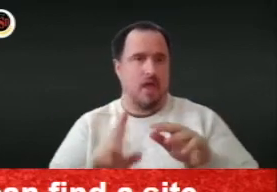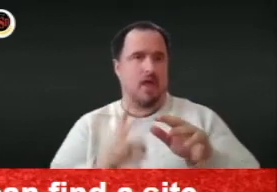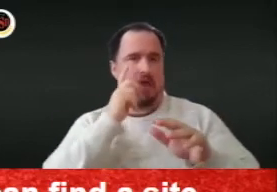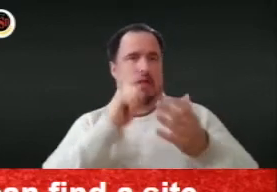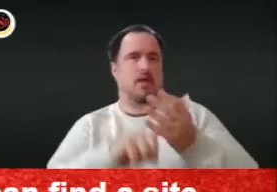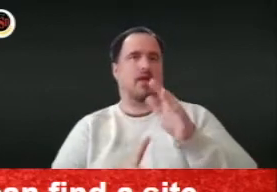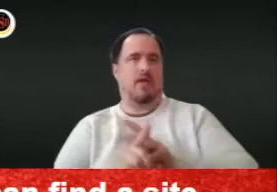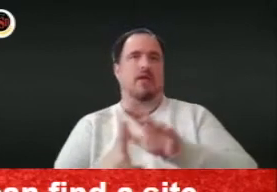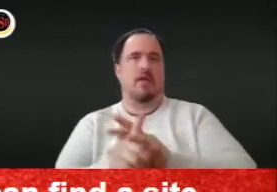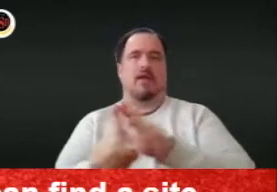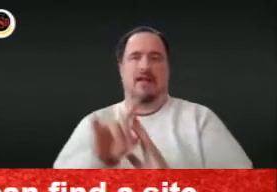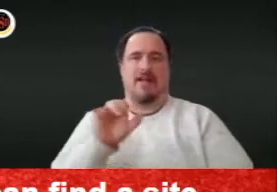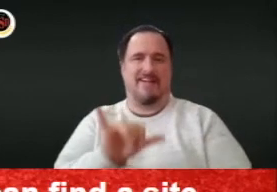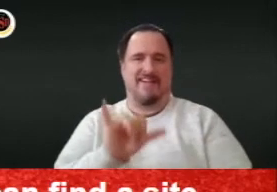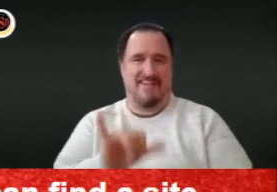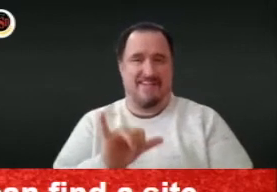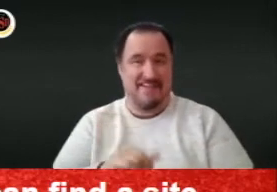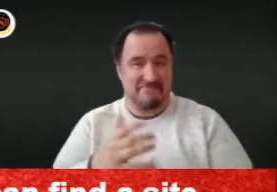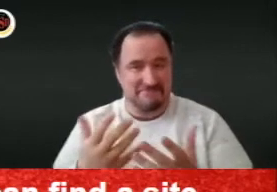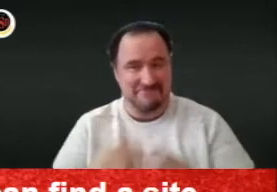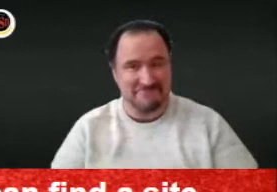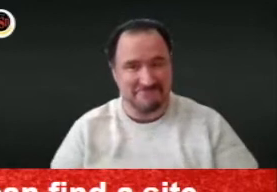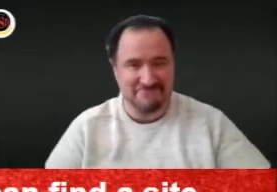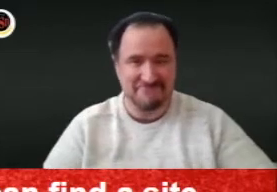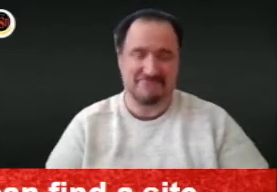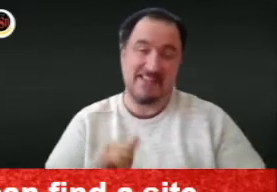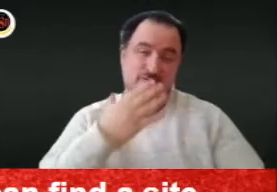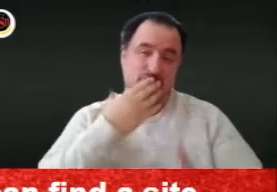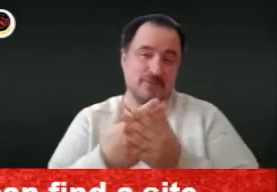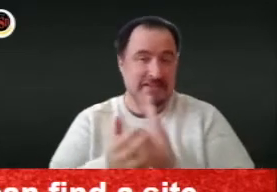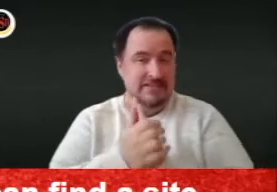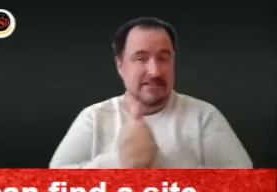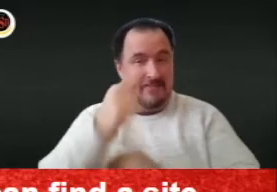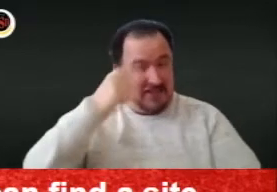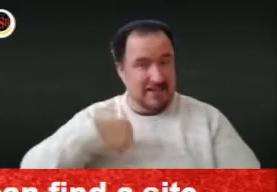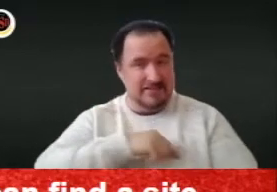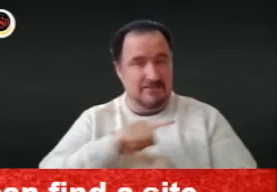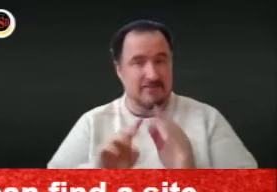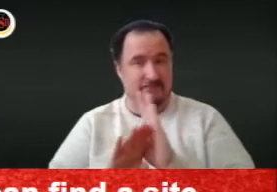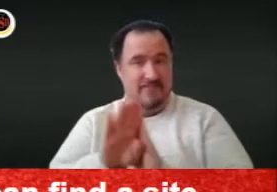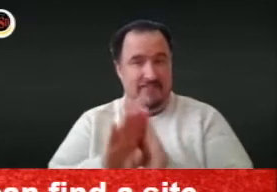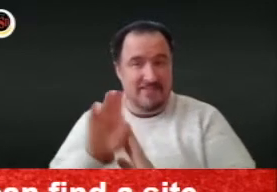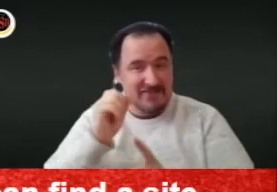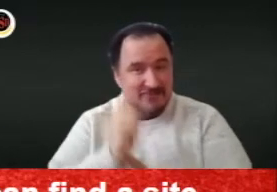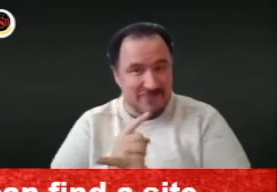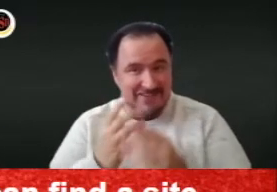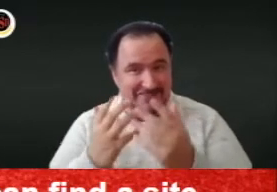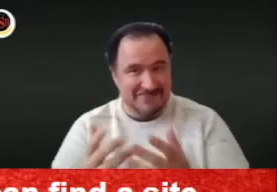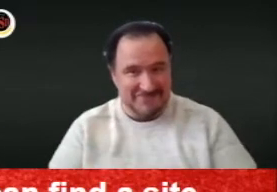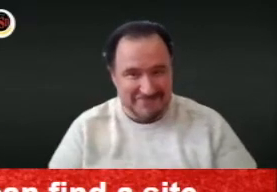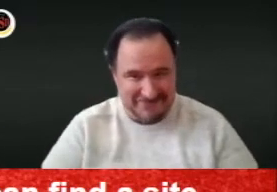more opportunities for volunteering you will find. So it's a good skill for us to have,